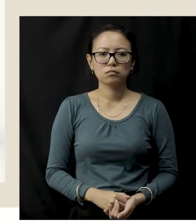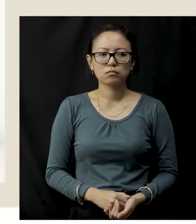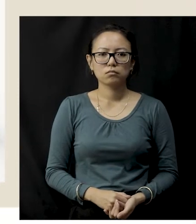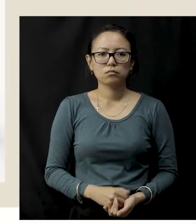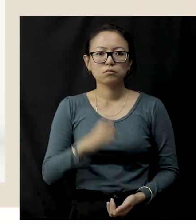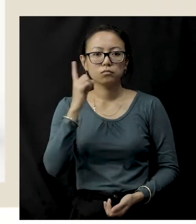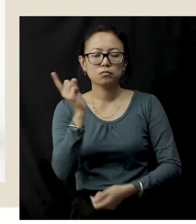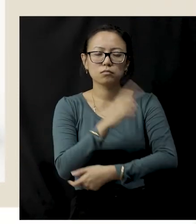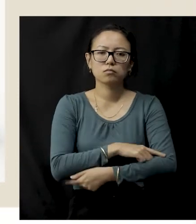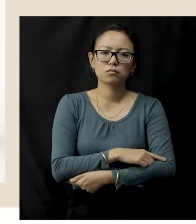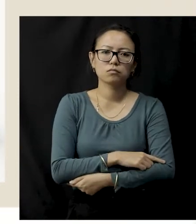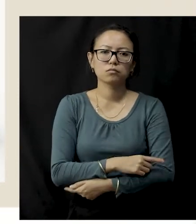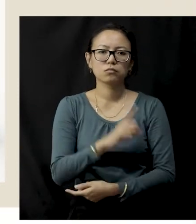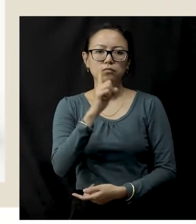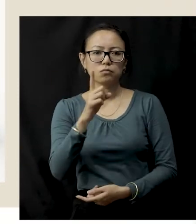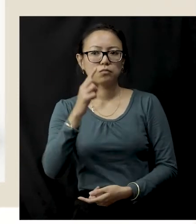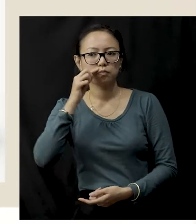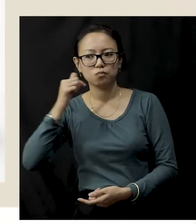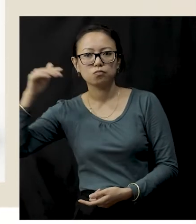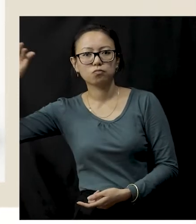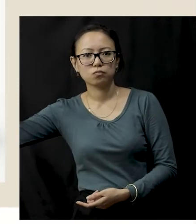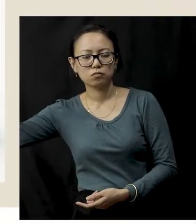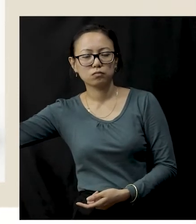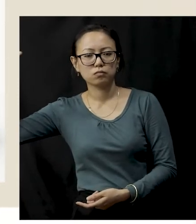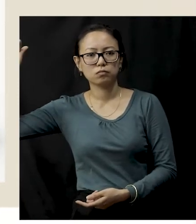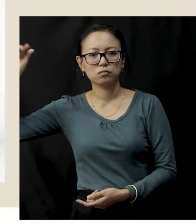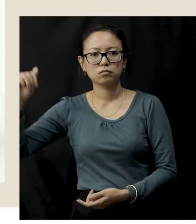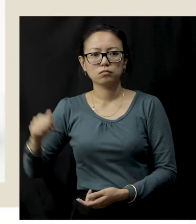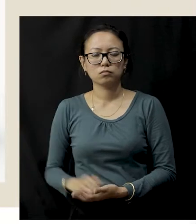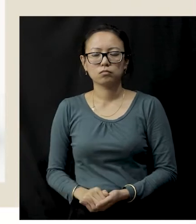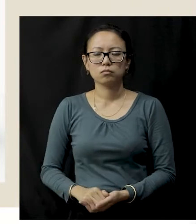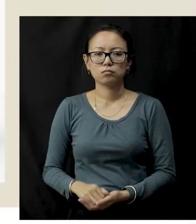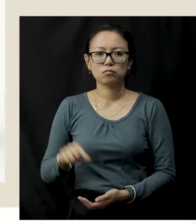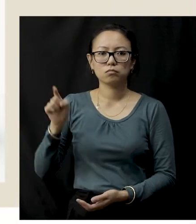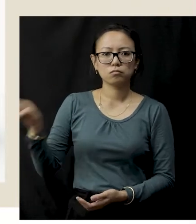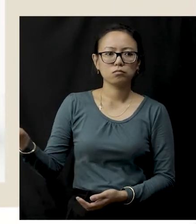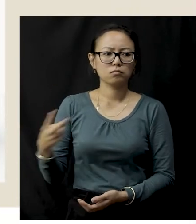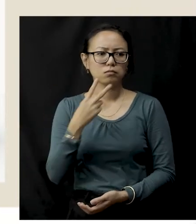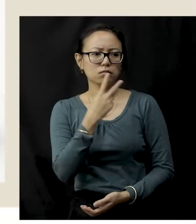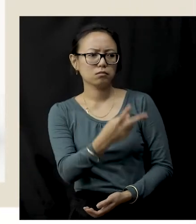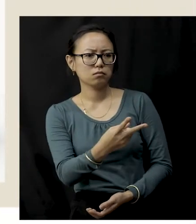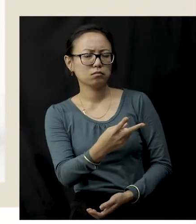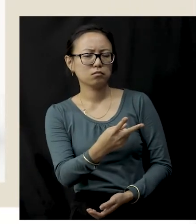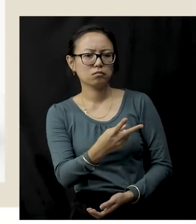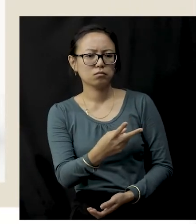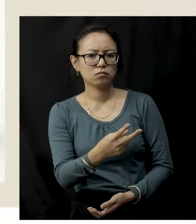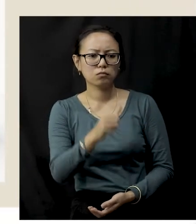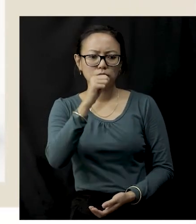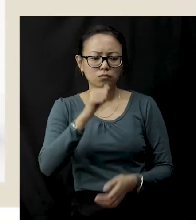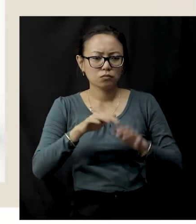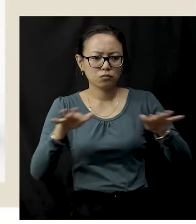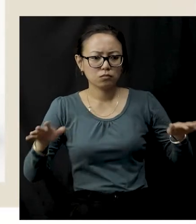sometimes, but one day there was a man, okay? He saw that a log of wood was floating on